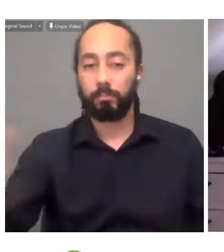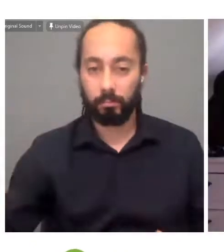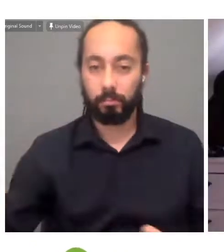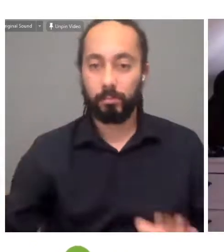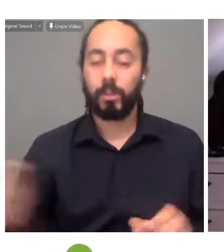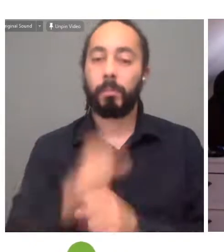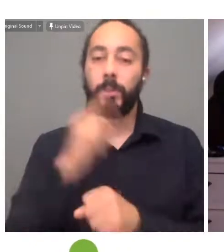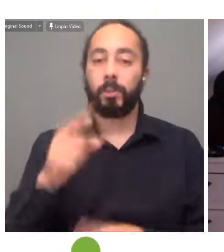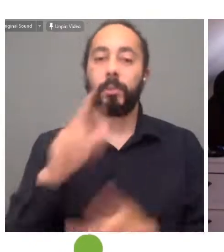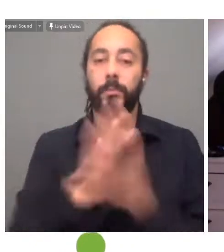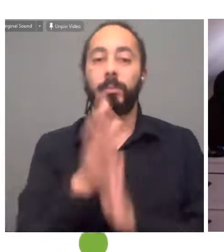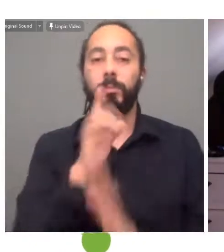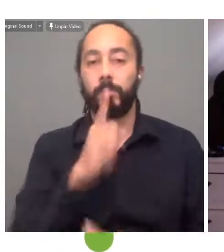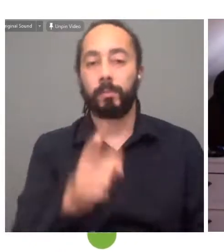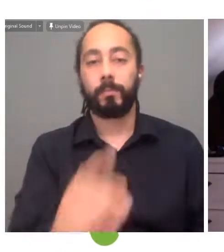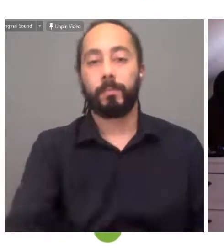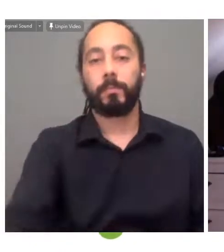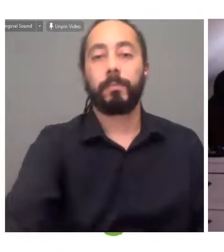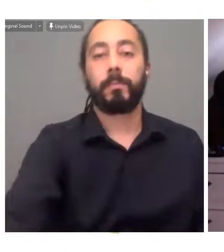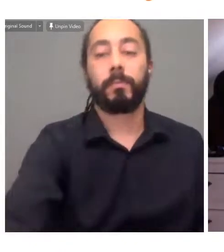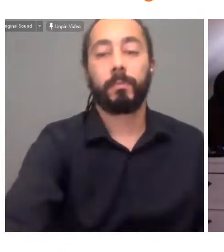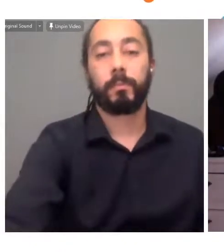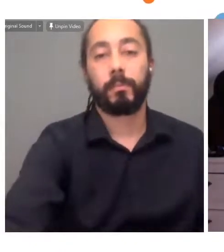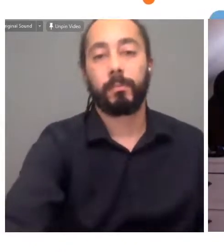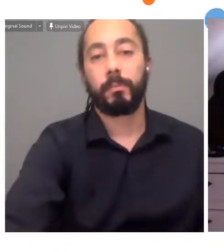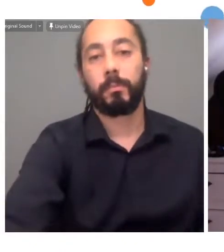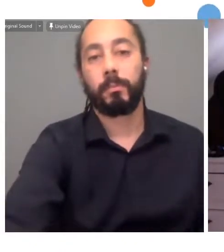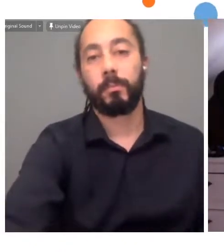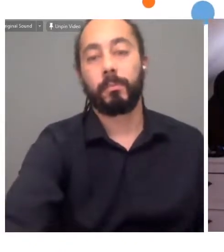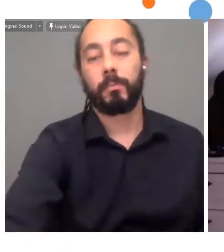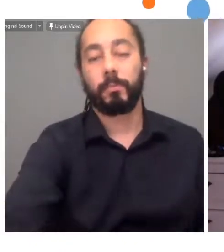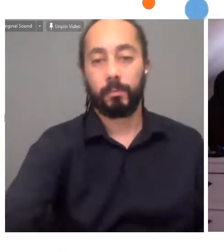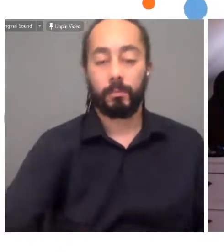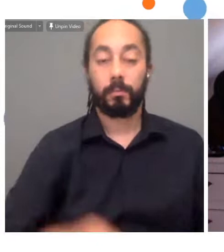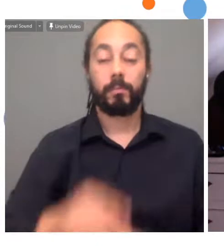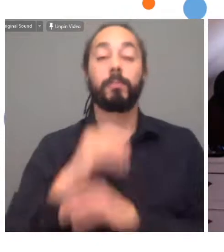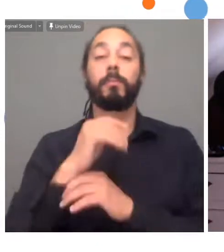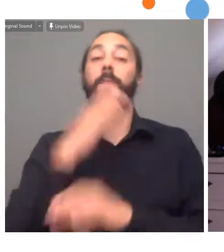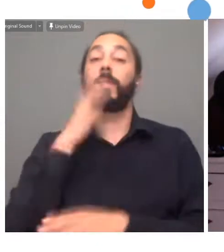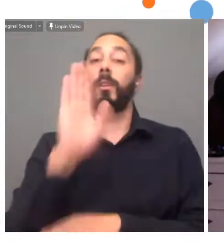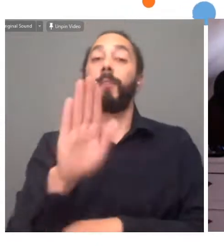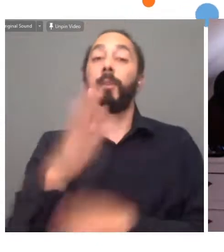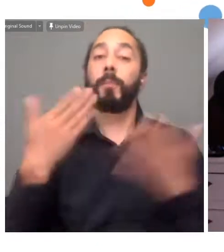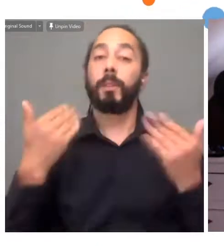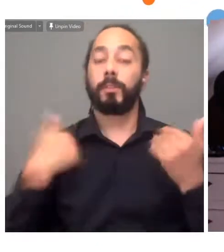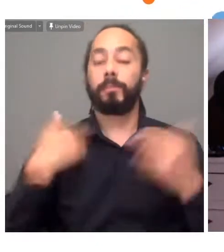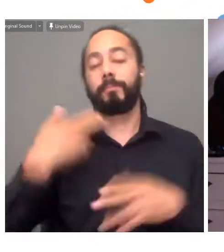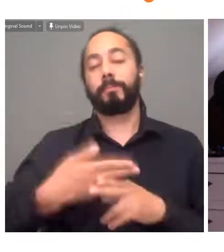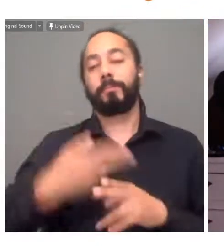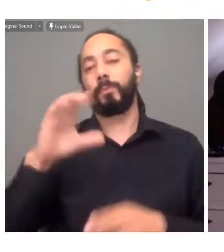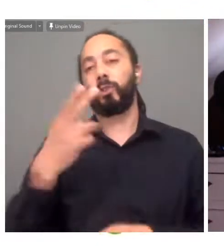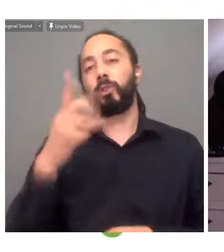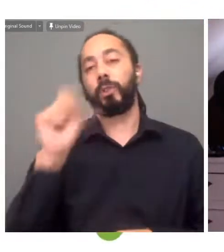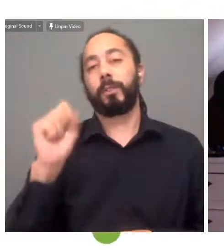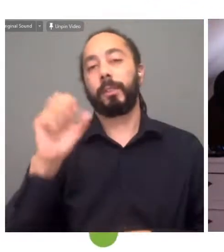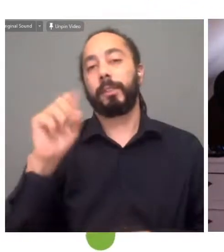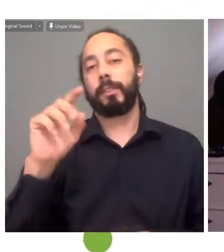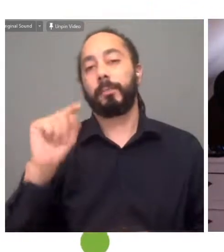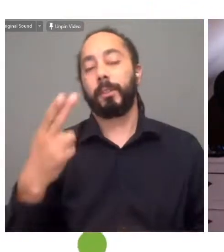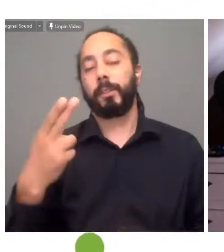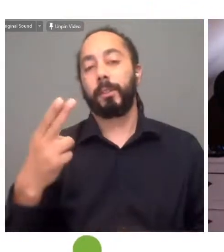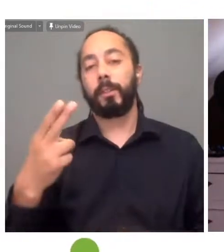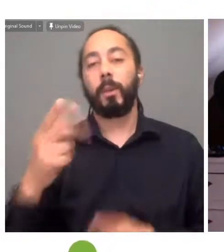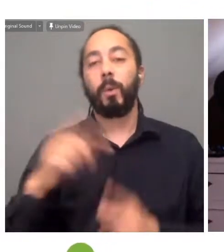Good afternoon, Minister. I'm Charles Smith again. I'm with the Canadian Arts Coalition and I was very encouraged by your opening